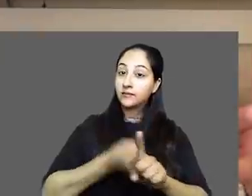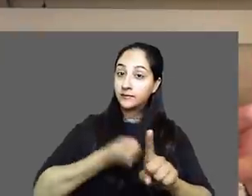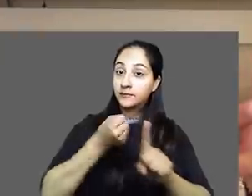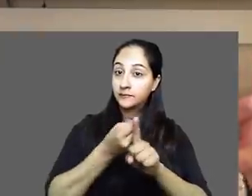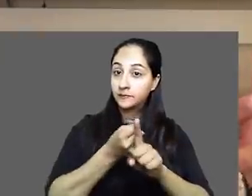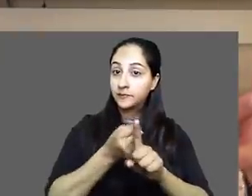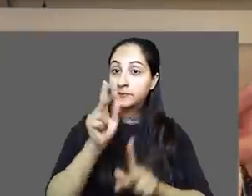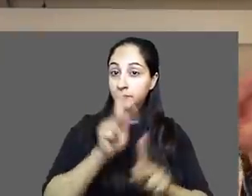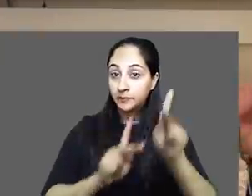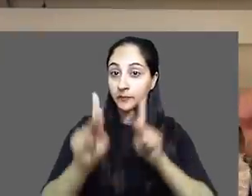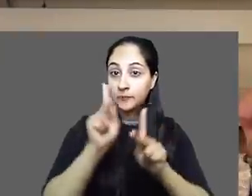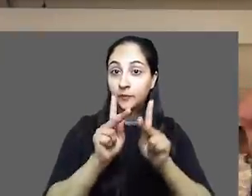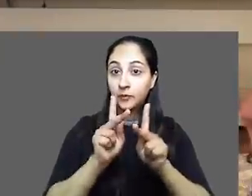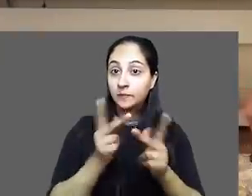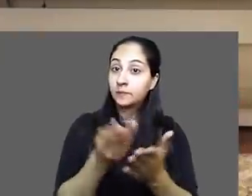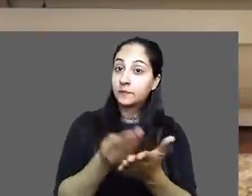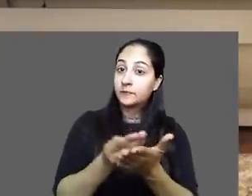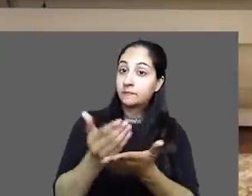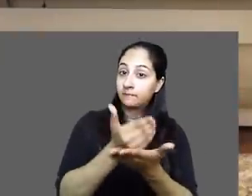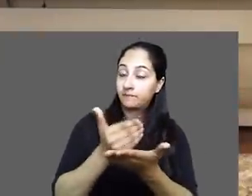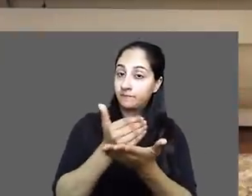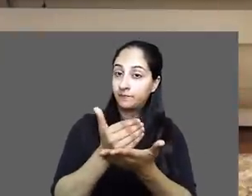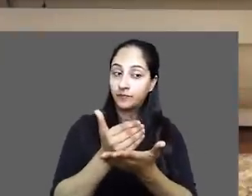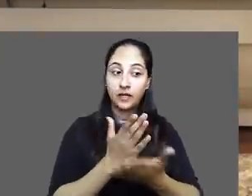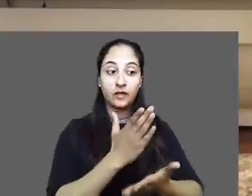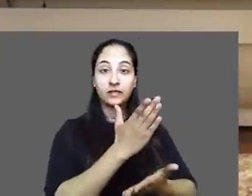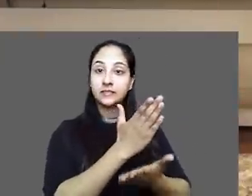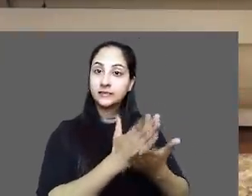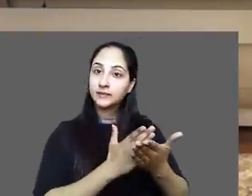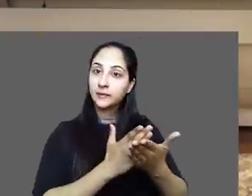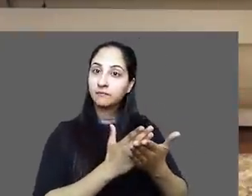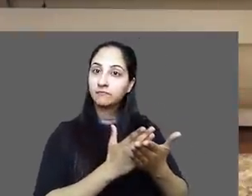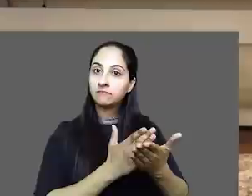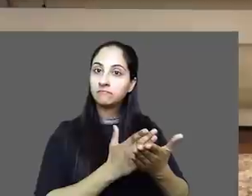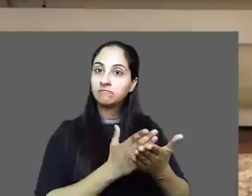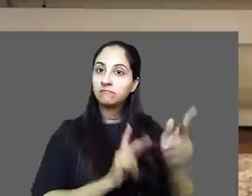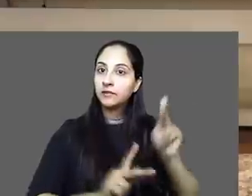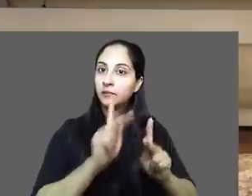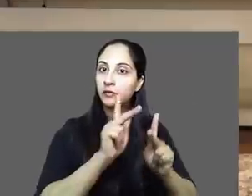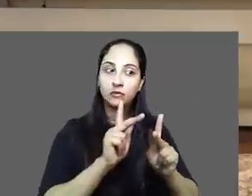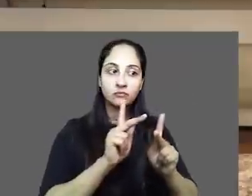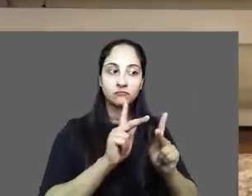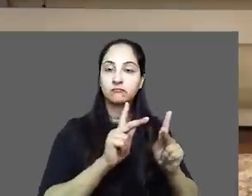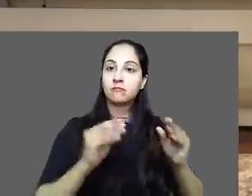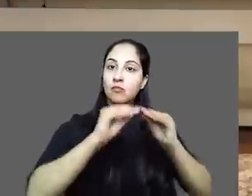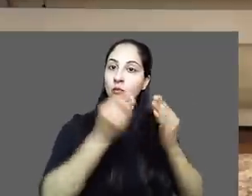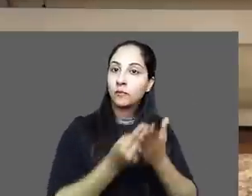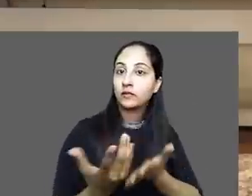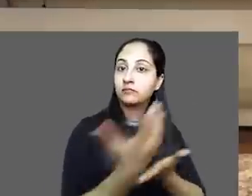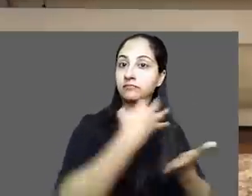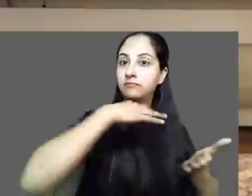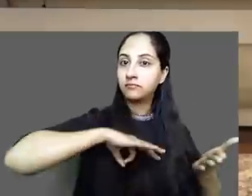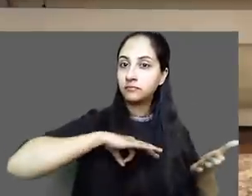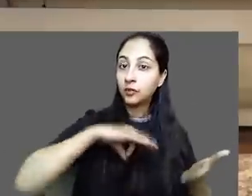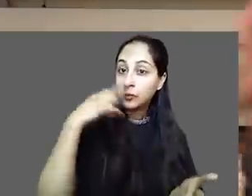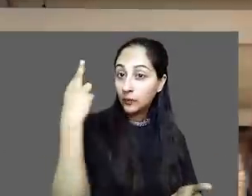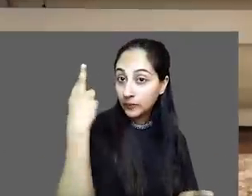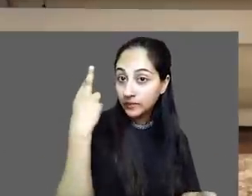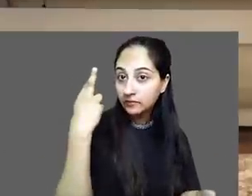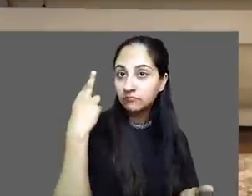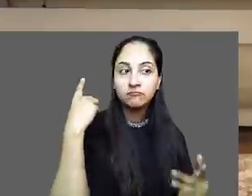remainder of the population, it was a little bit tougher. It was a much more difficult life. And I think what you're saying is that